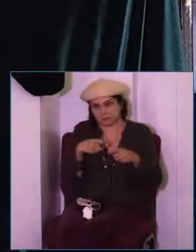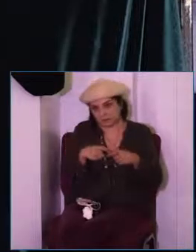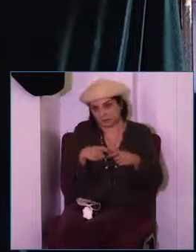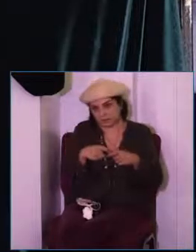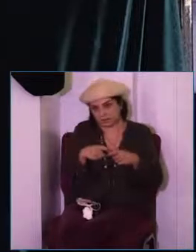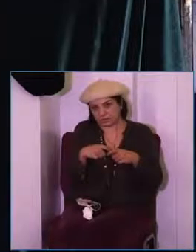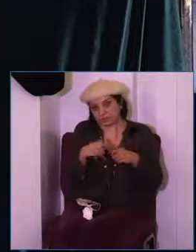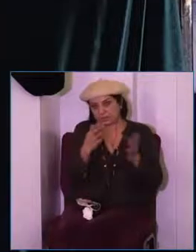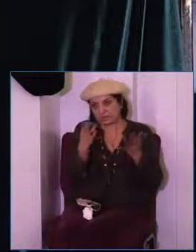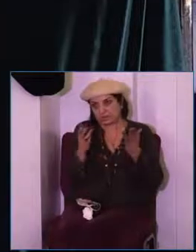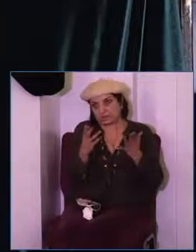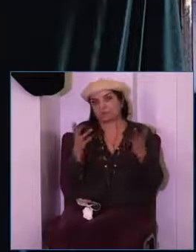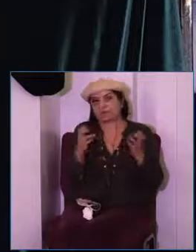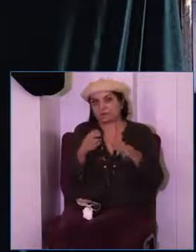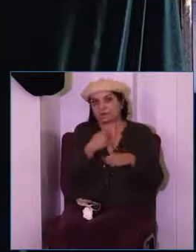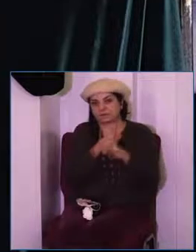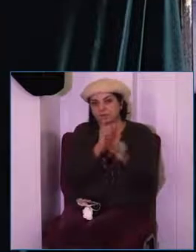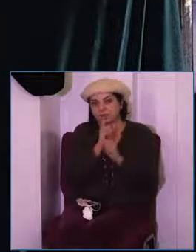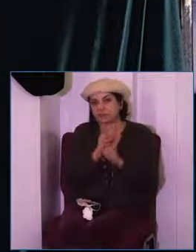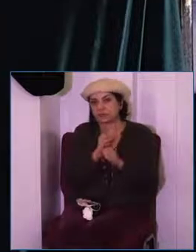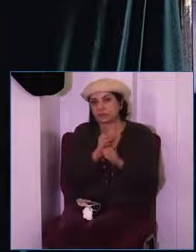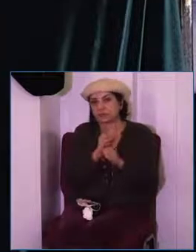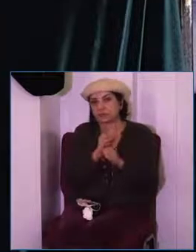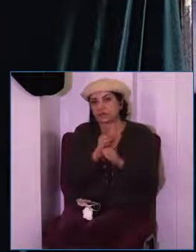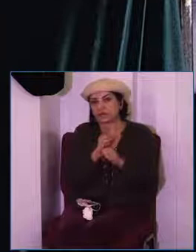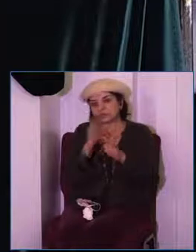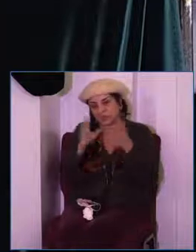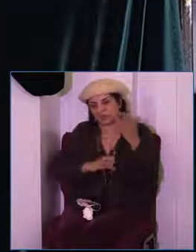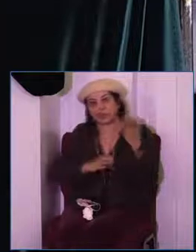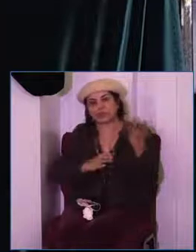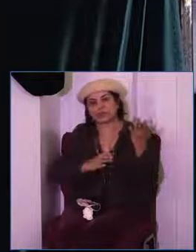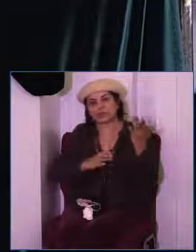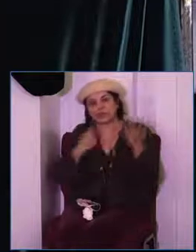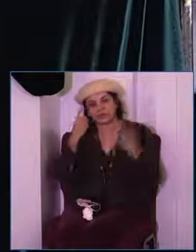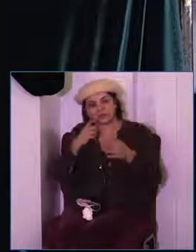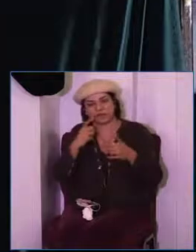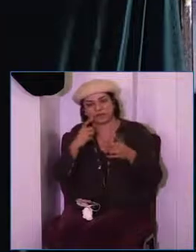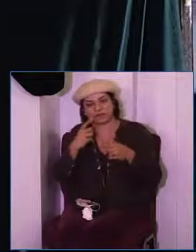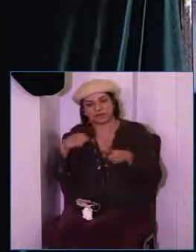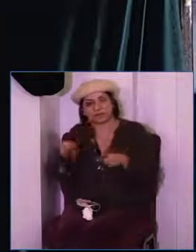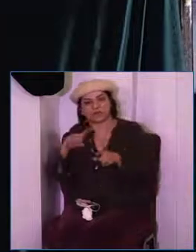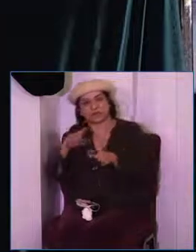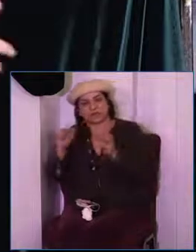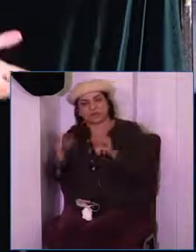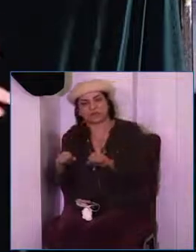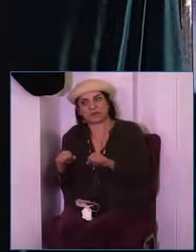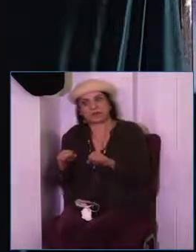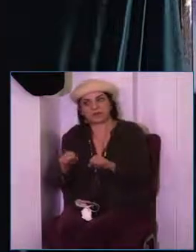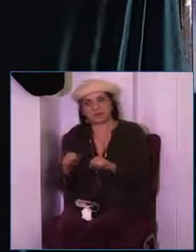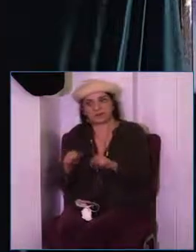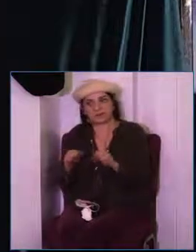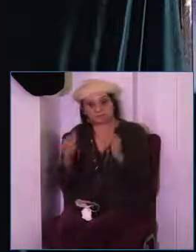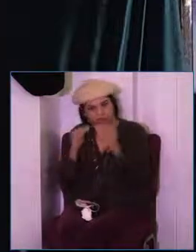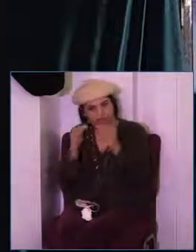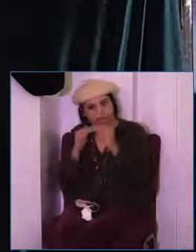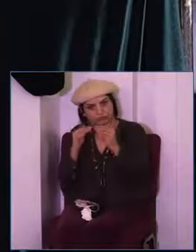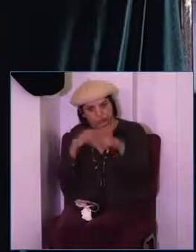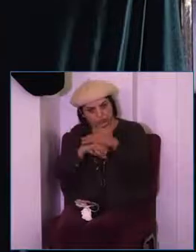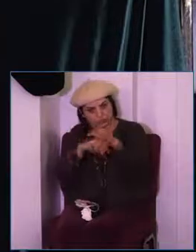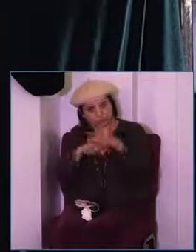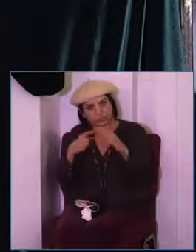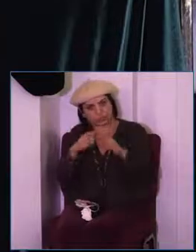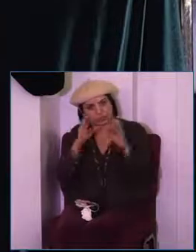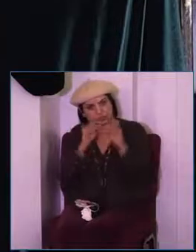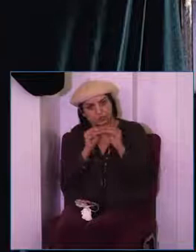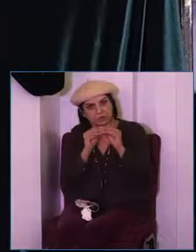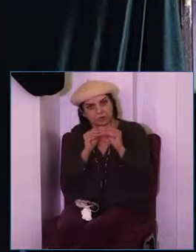1:30. We want to make sure that we have concluded the meeting so that they can be in the meeting just as much as the rest of us who have already